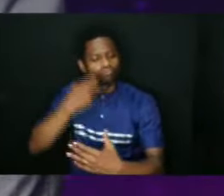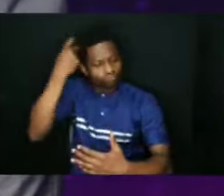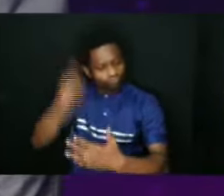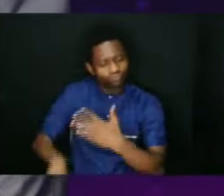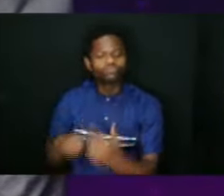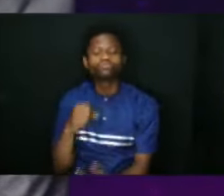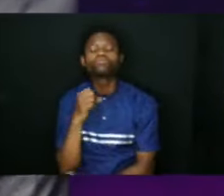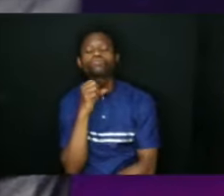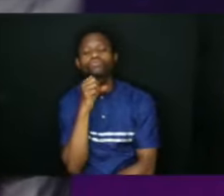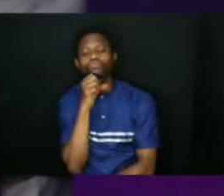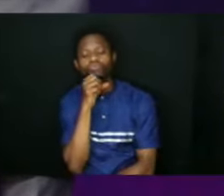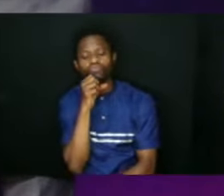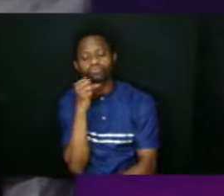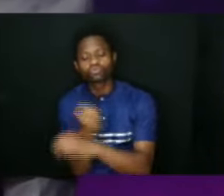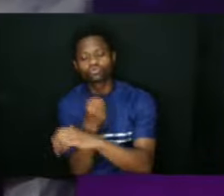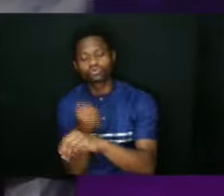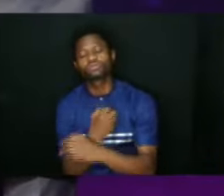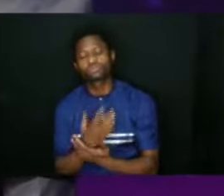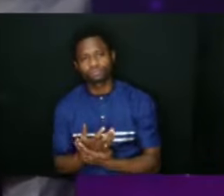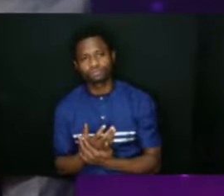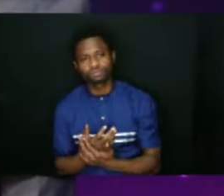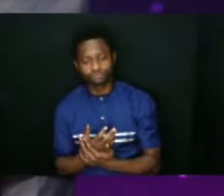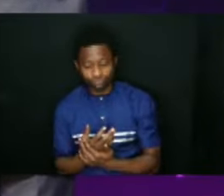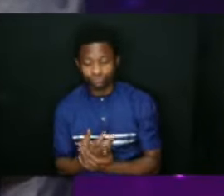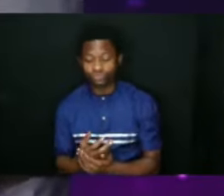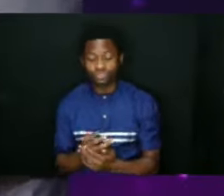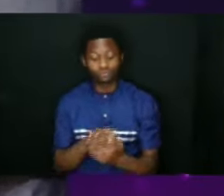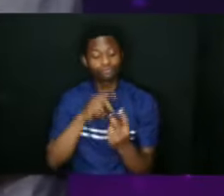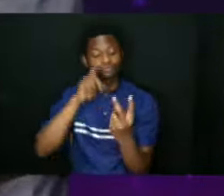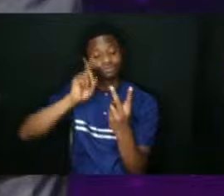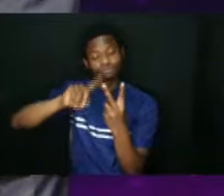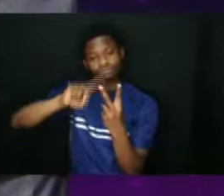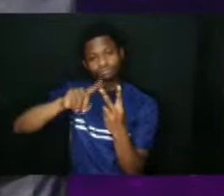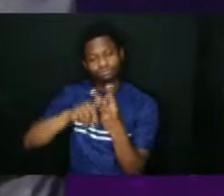Then we will look at Exodus chapter